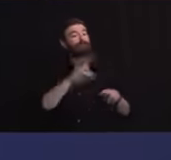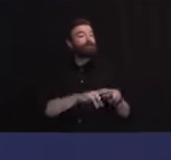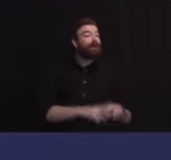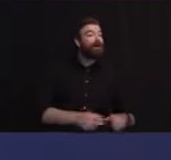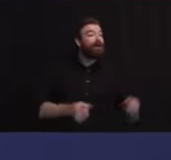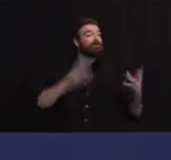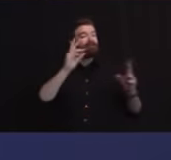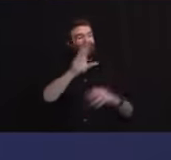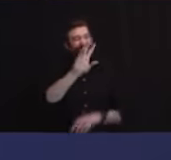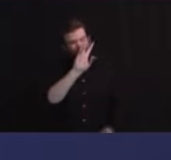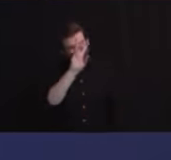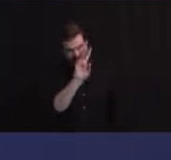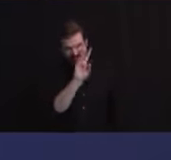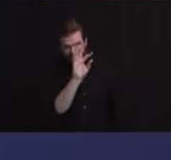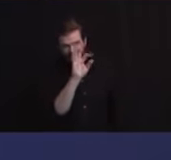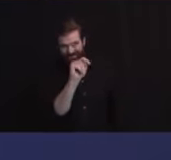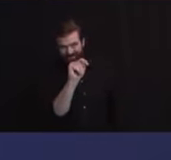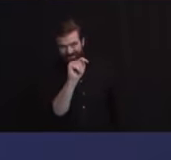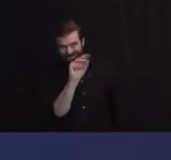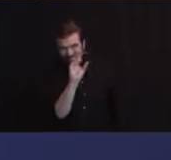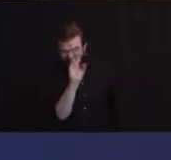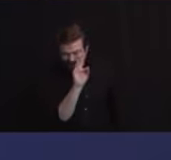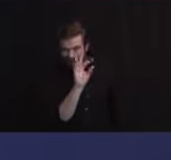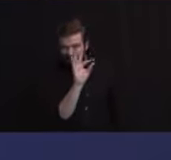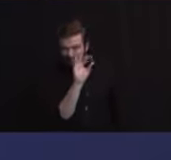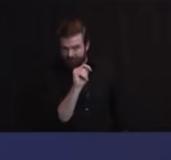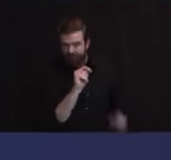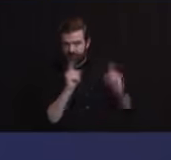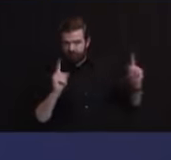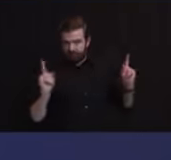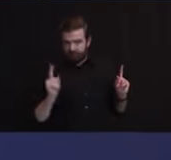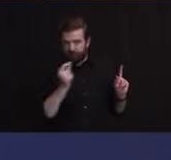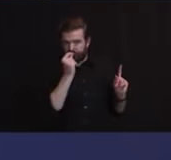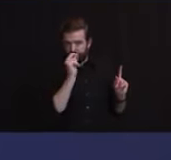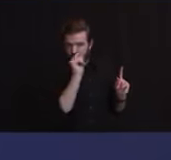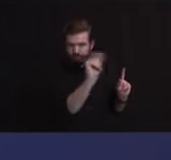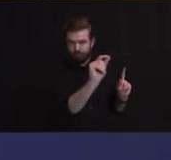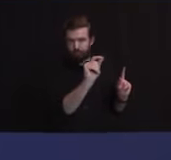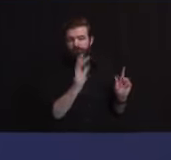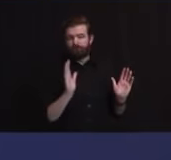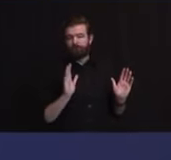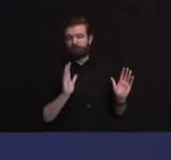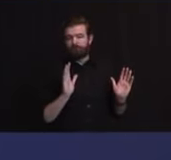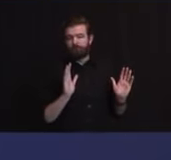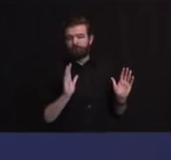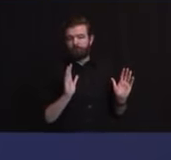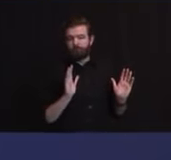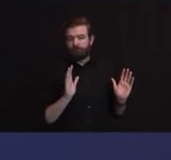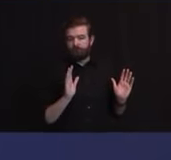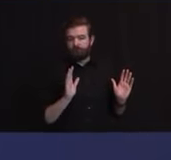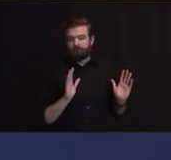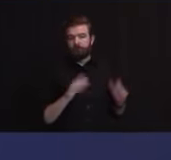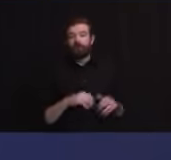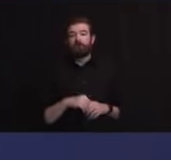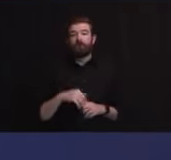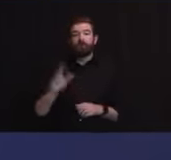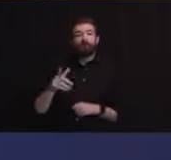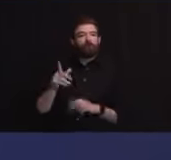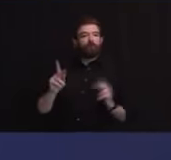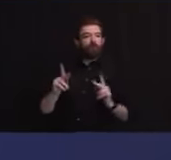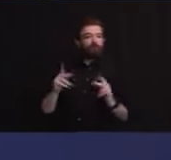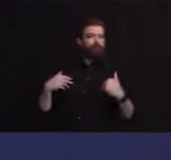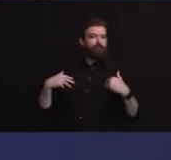And then, oh, sorry, I lost it. Obviously, vaccine hesitancy is now something you're tackling